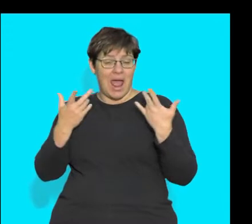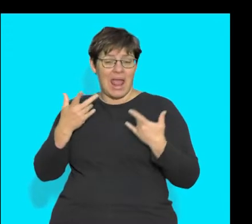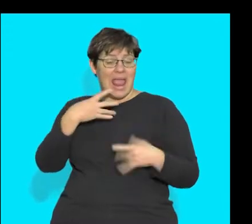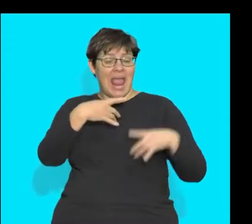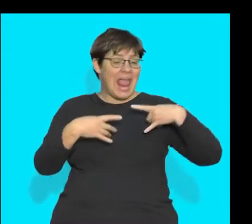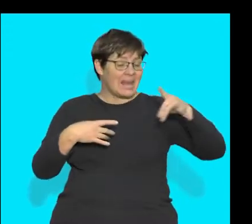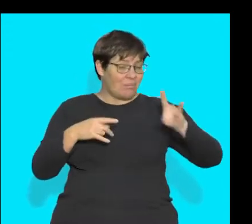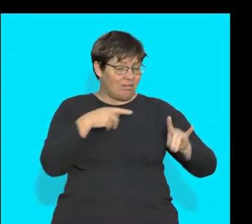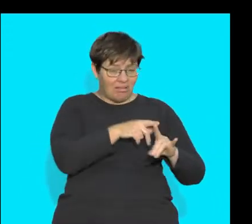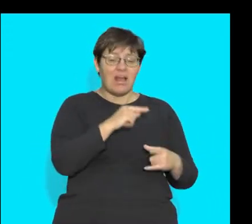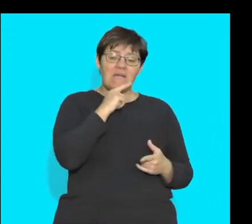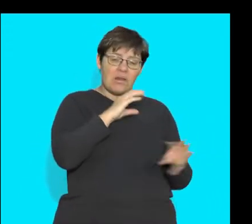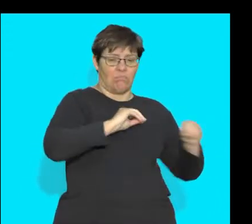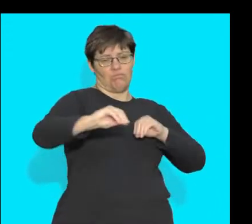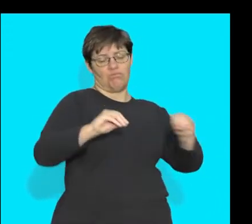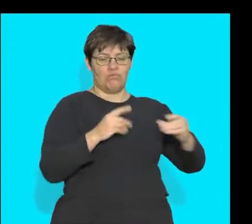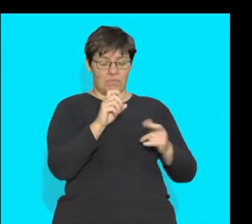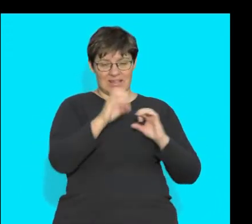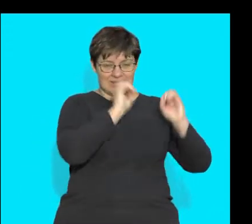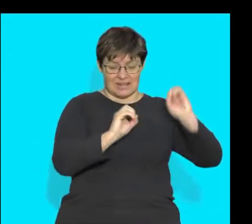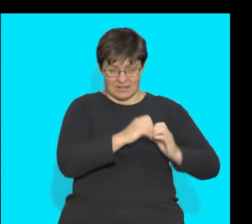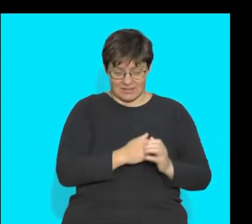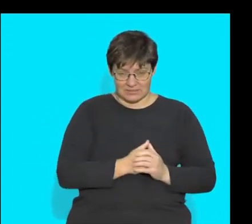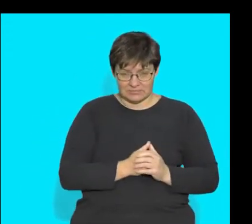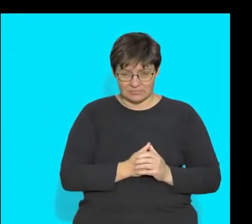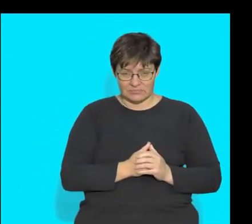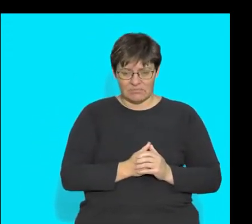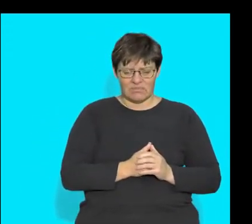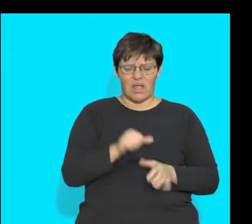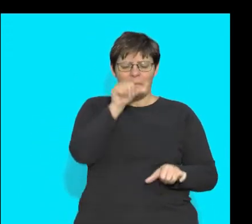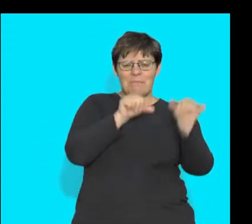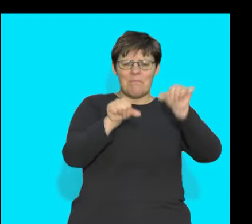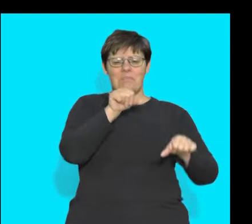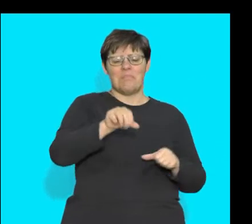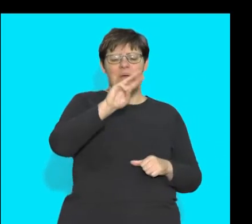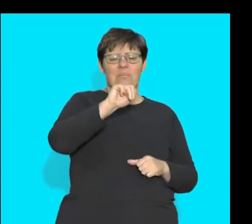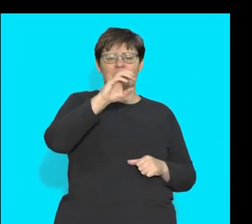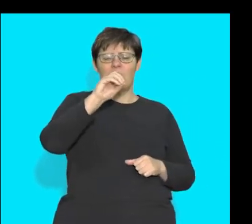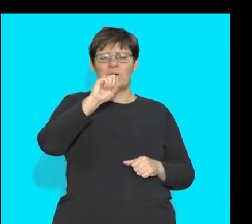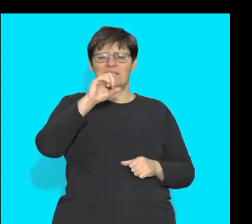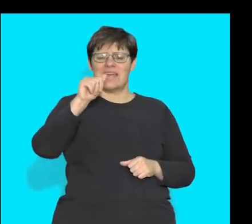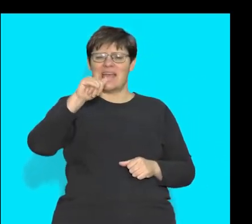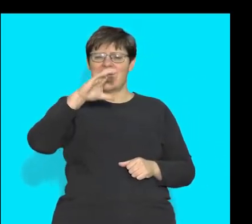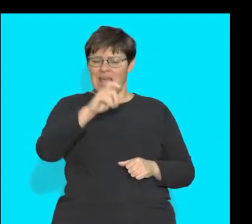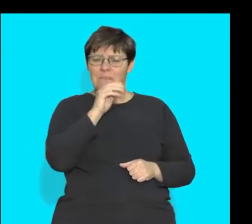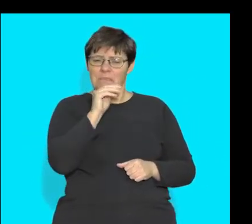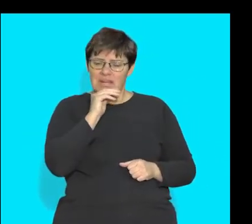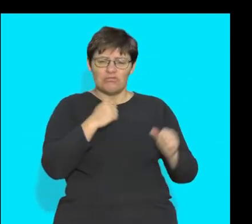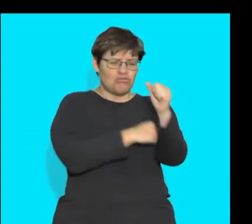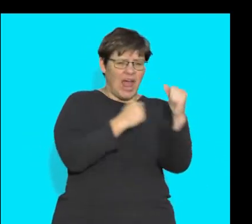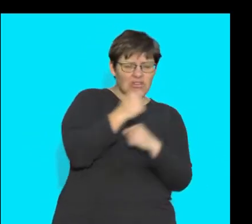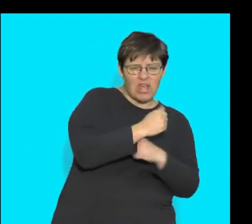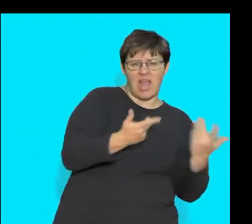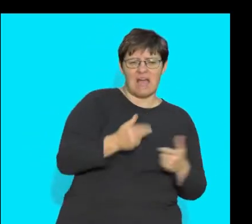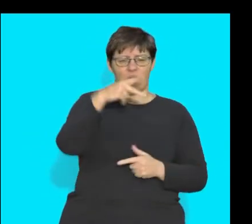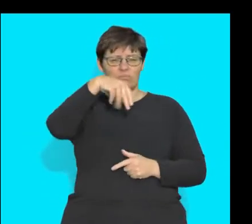cells need to be able to move. What do we mean by a mosaic? there are structures, there are carbohydrates,